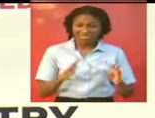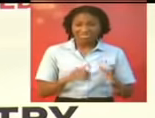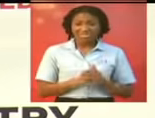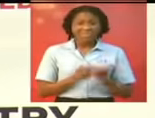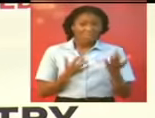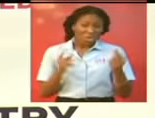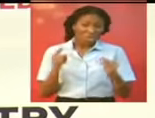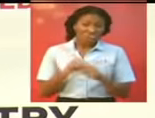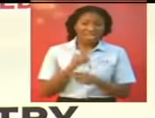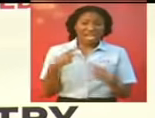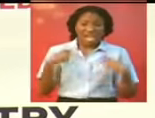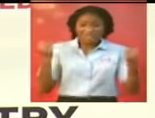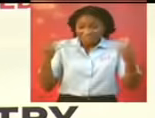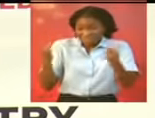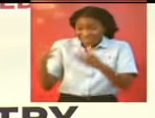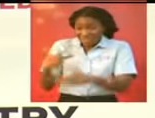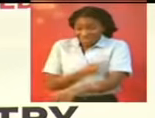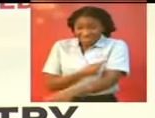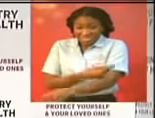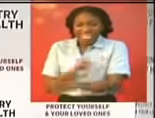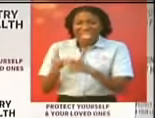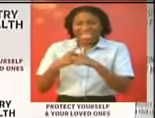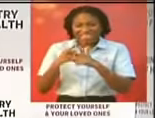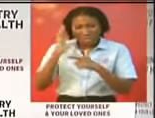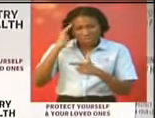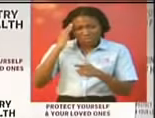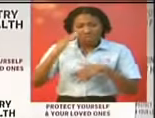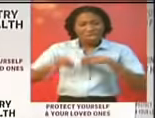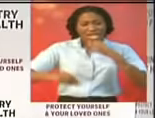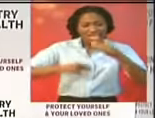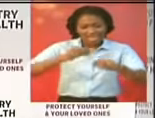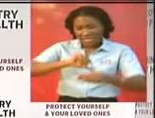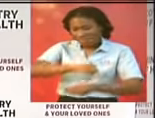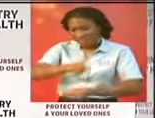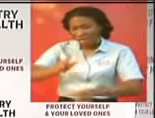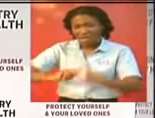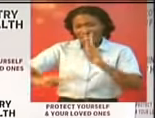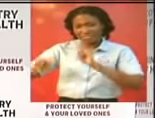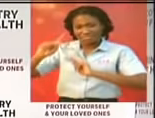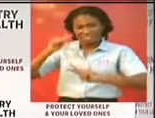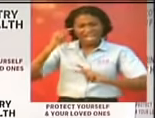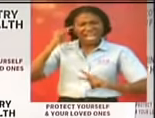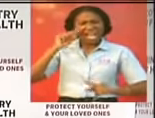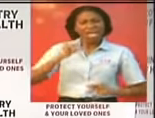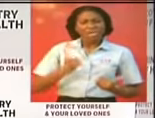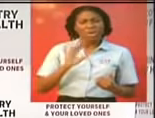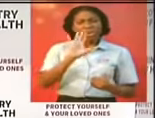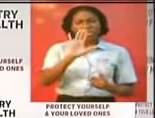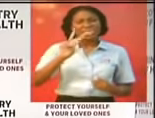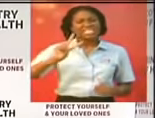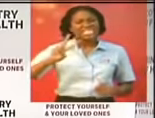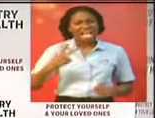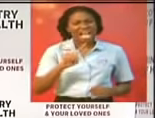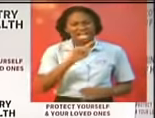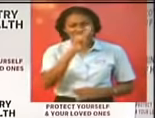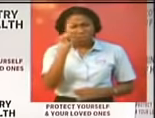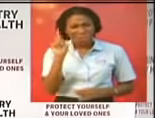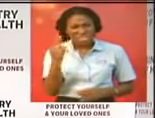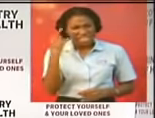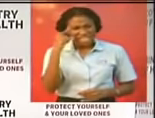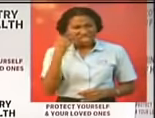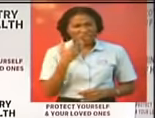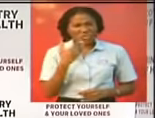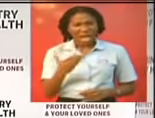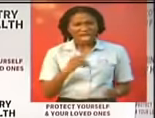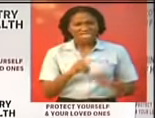arrive. Thank you. In terms of your second question, I think you are asking about the rationale for allowing